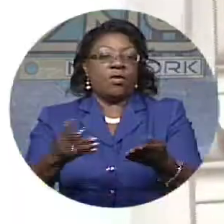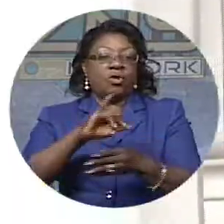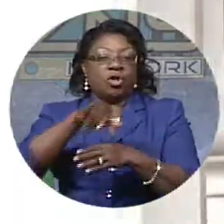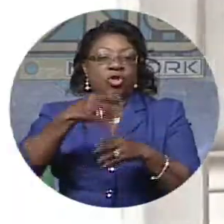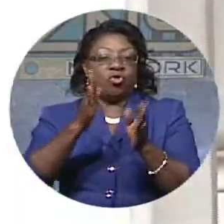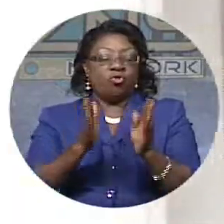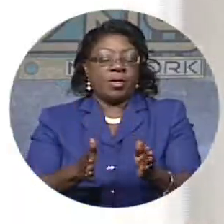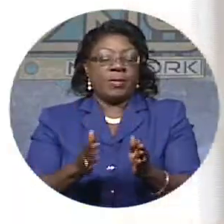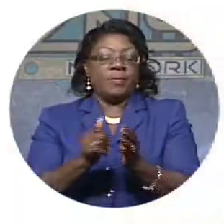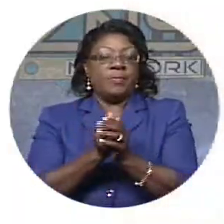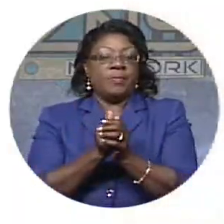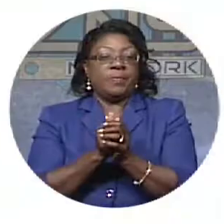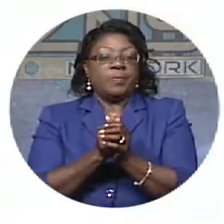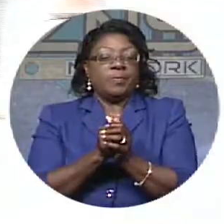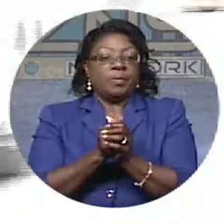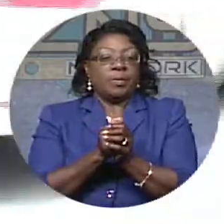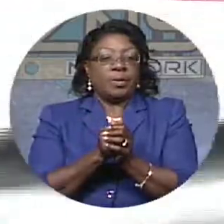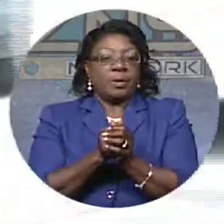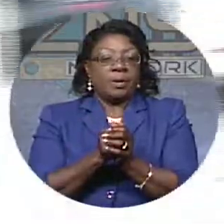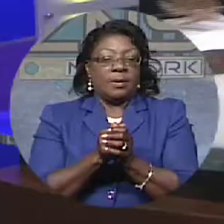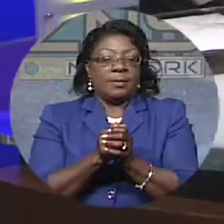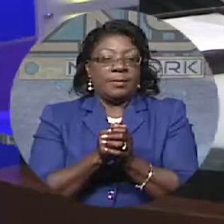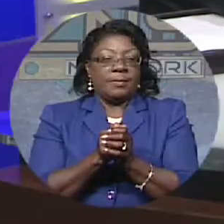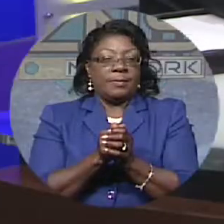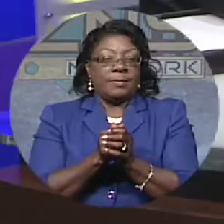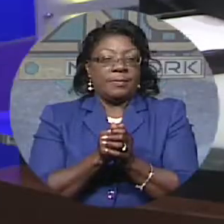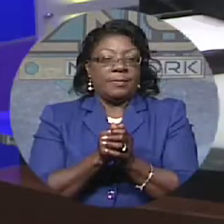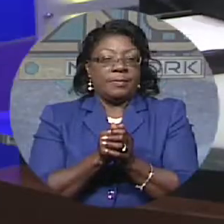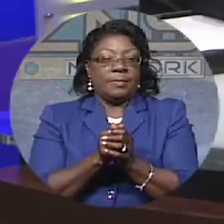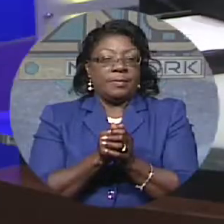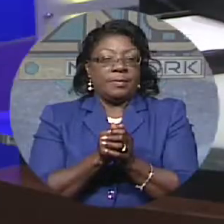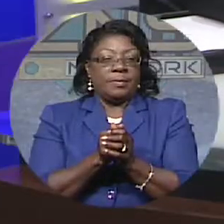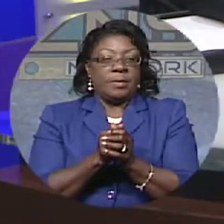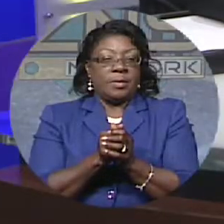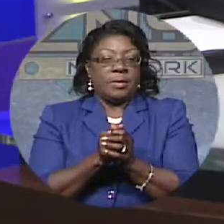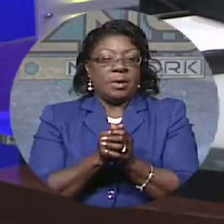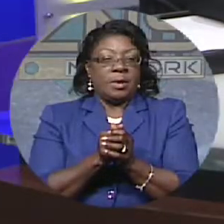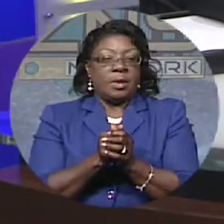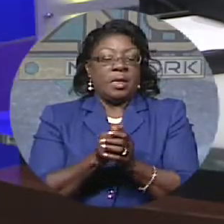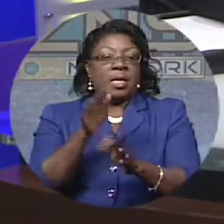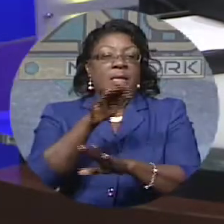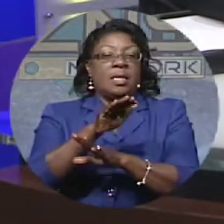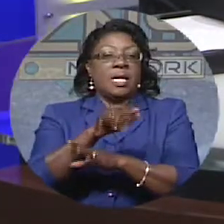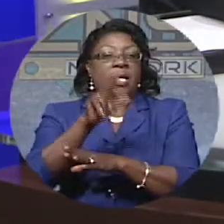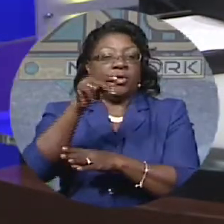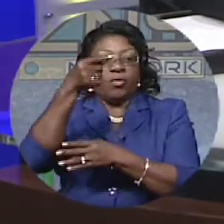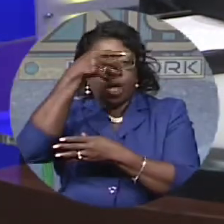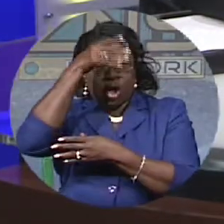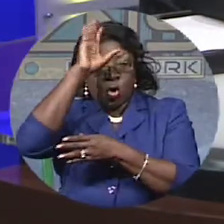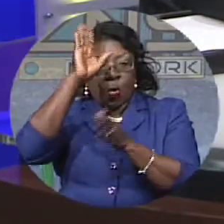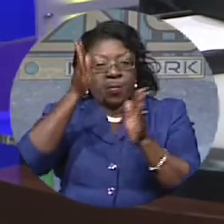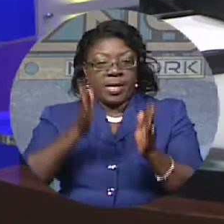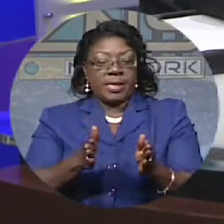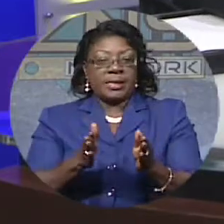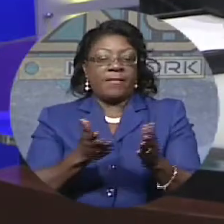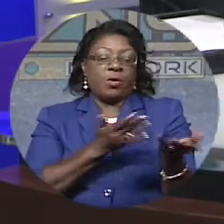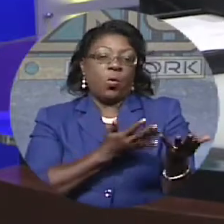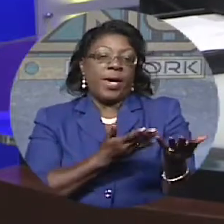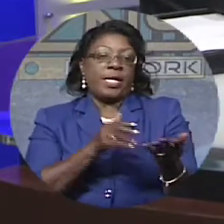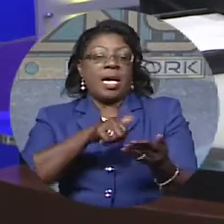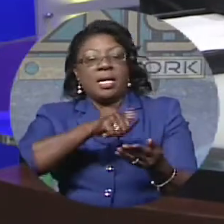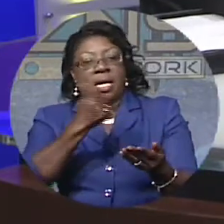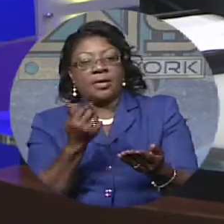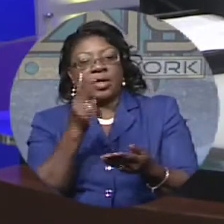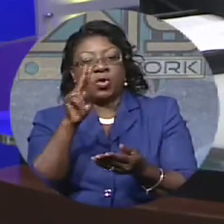left his mother's home on September 23rd of 2011, dressed in clothing that was later found in a garbage bin in the front yard